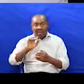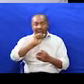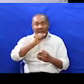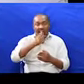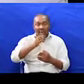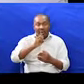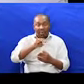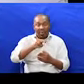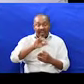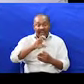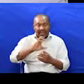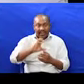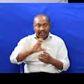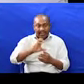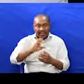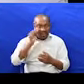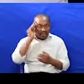theory,